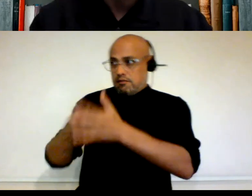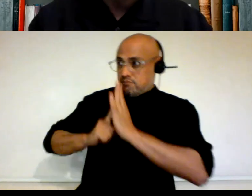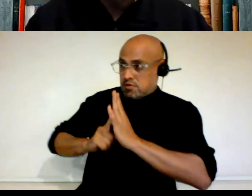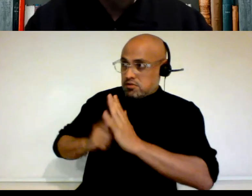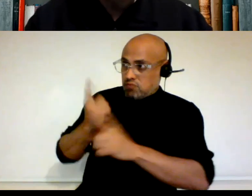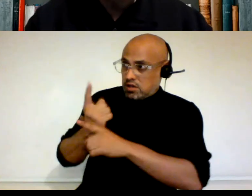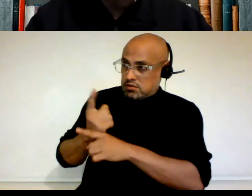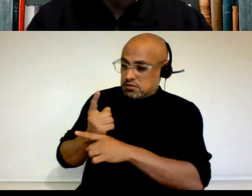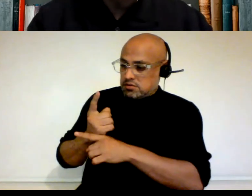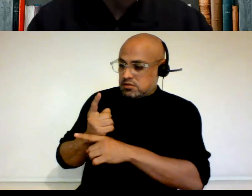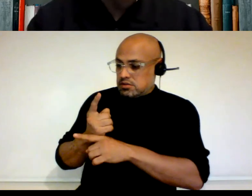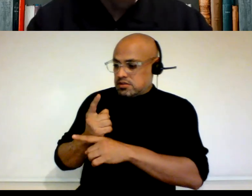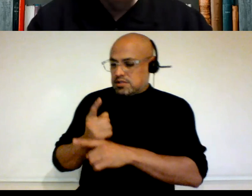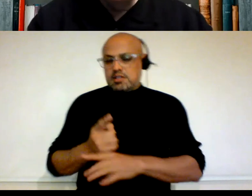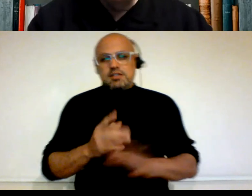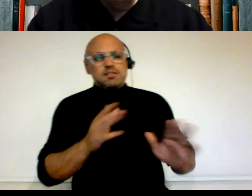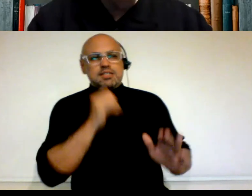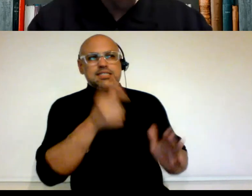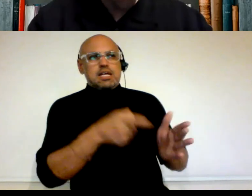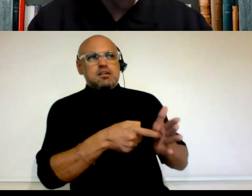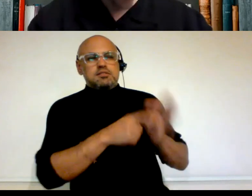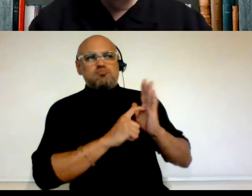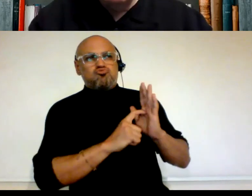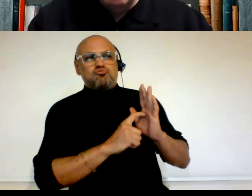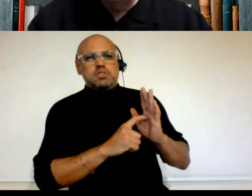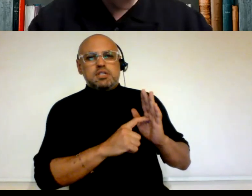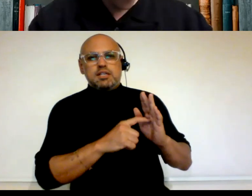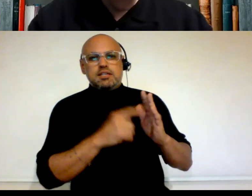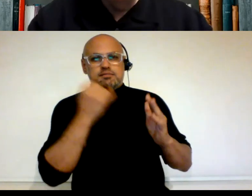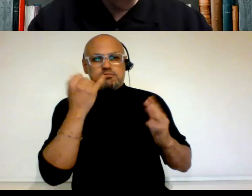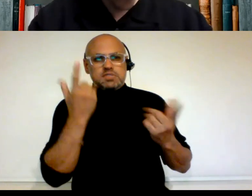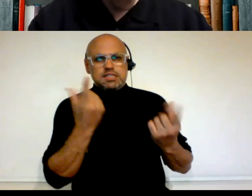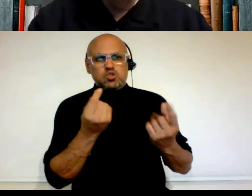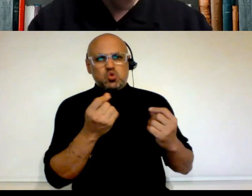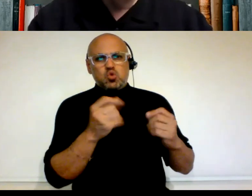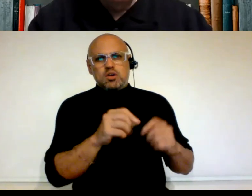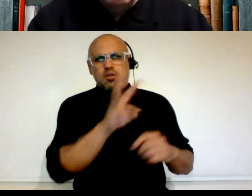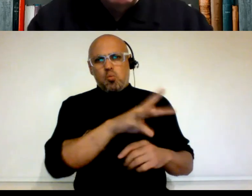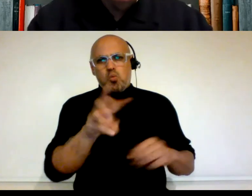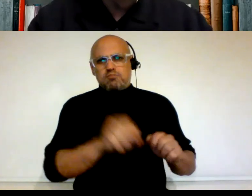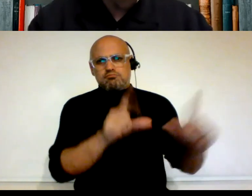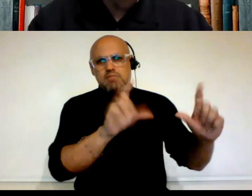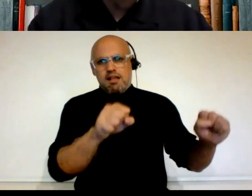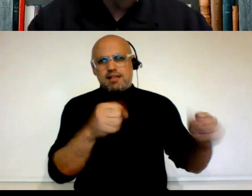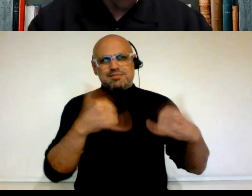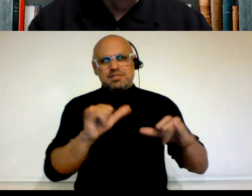obligatorio. Yeah, it will not, it won't be obligated to do it. You can do it on our website, so we can still have access to do it.